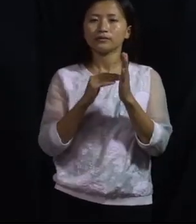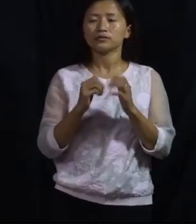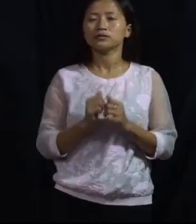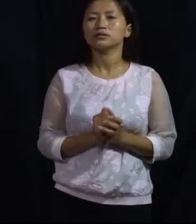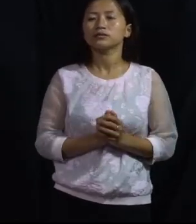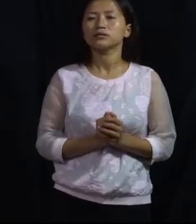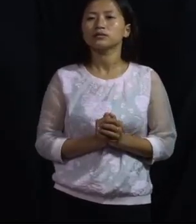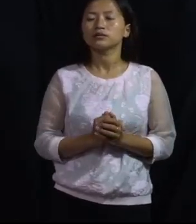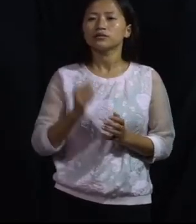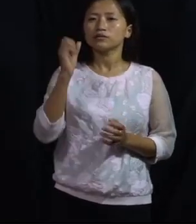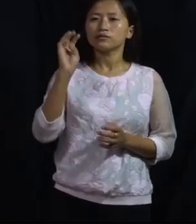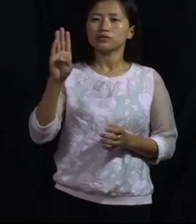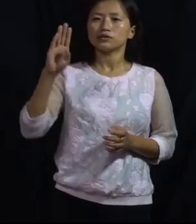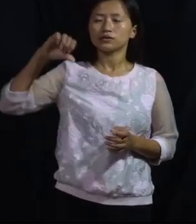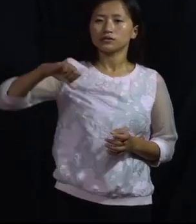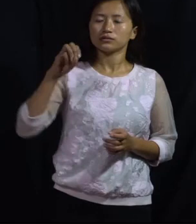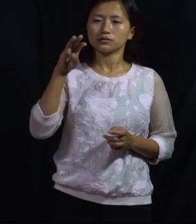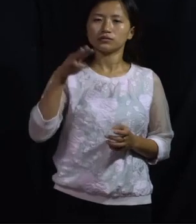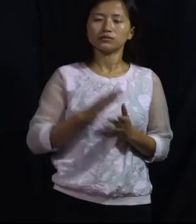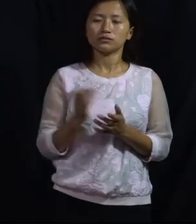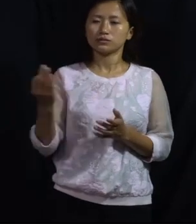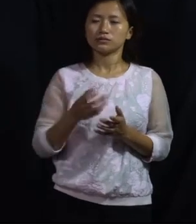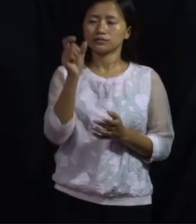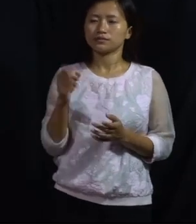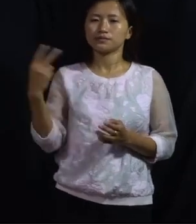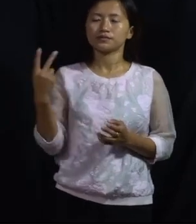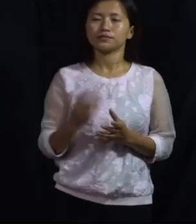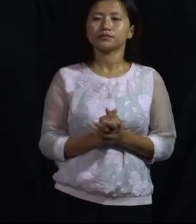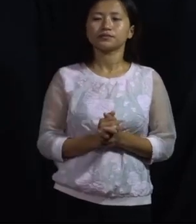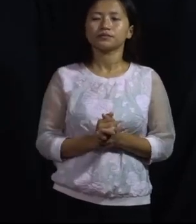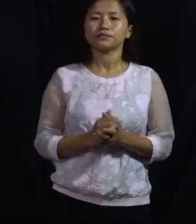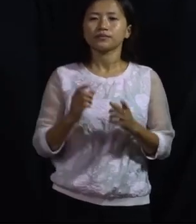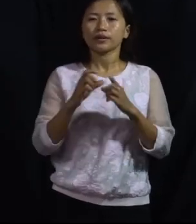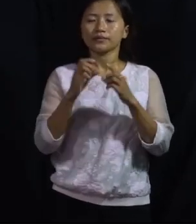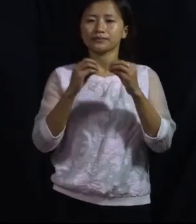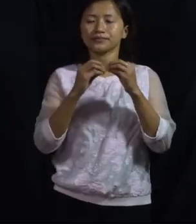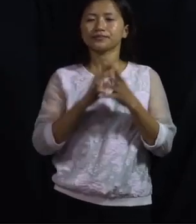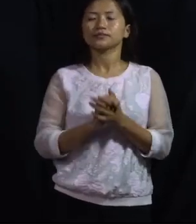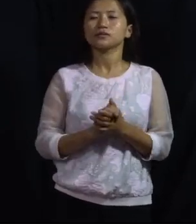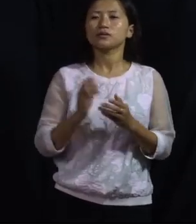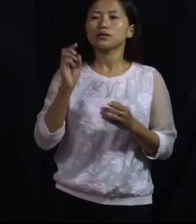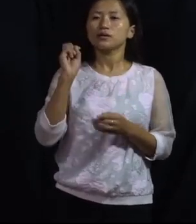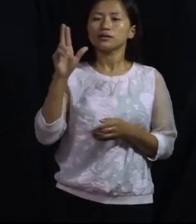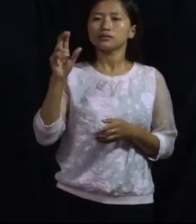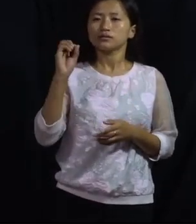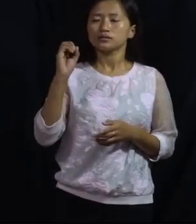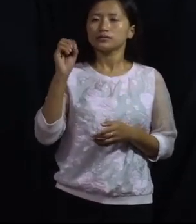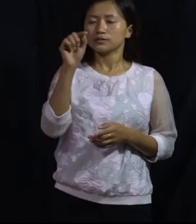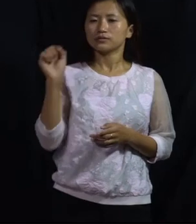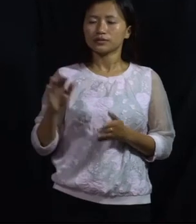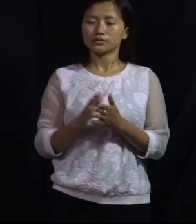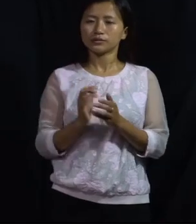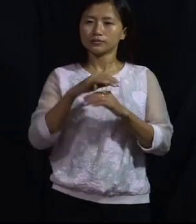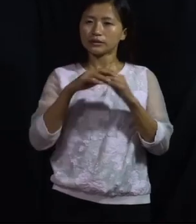account is 49,000. The cash brought in by new partner. To bad debts recovered, that is 80% has been recovered. So it